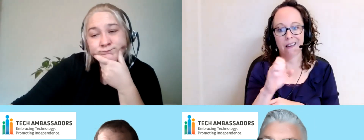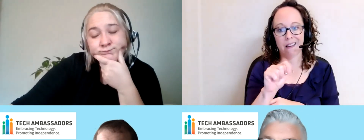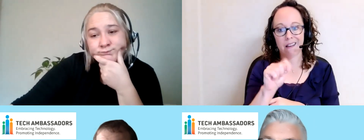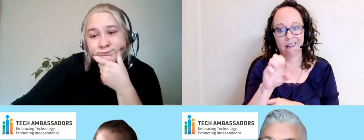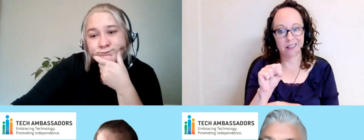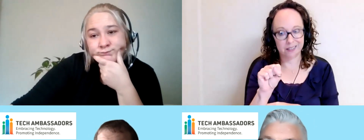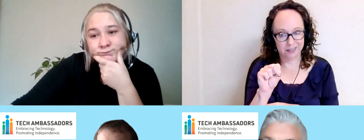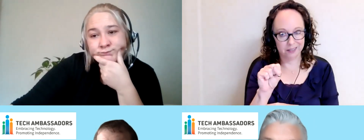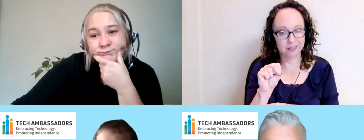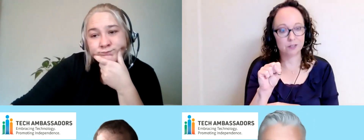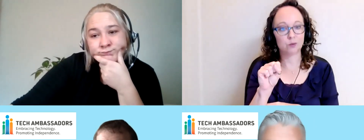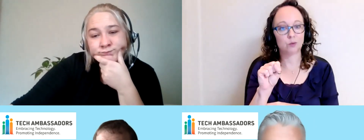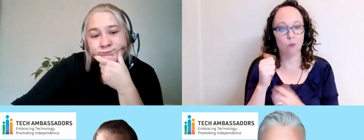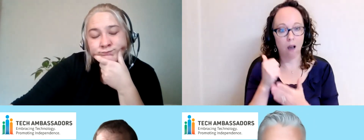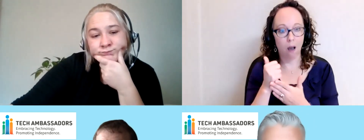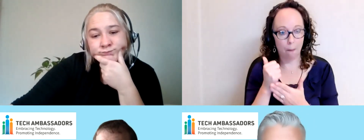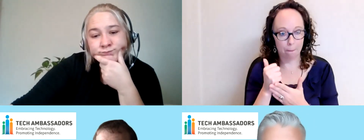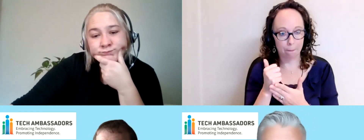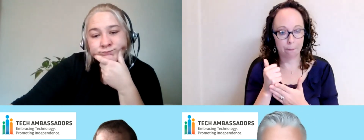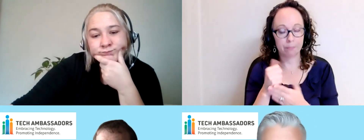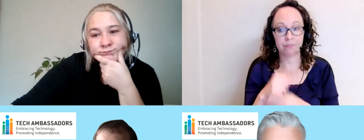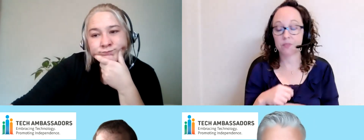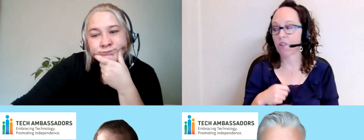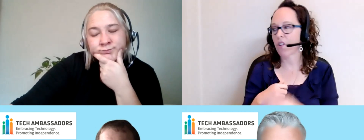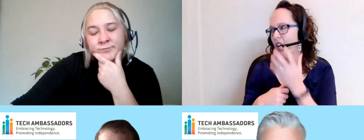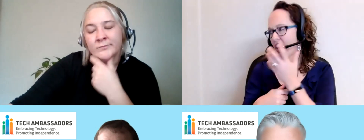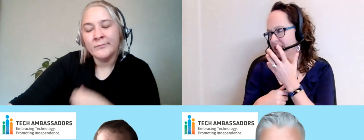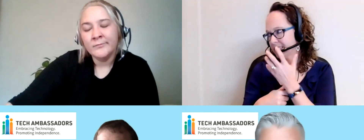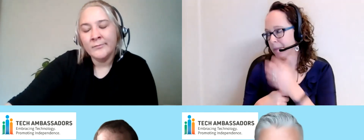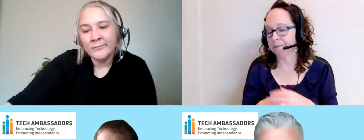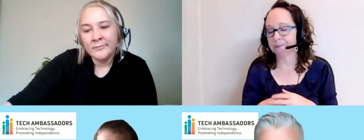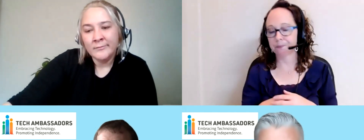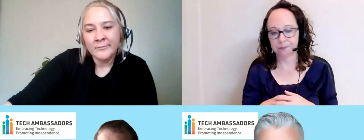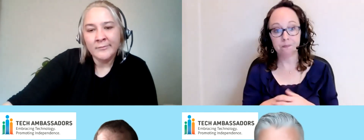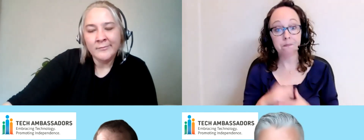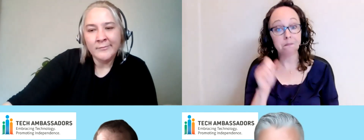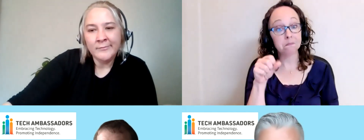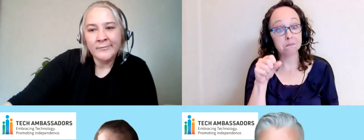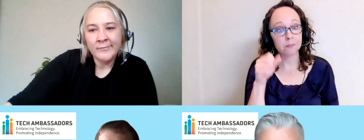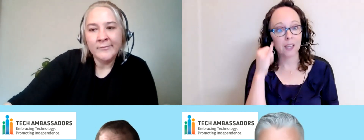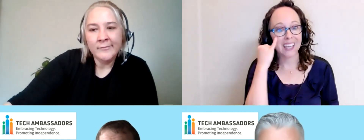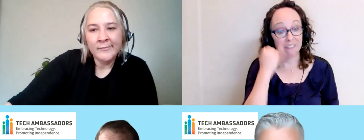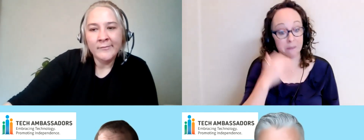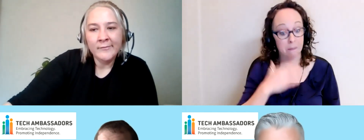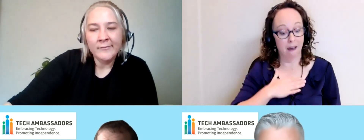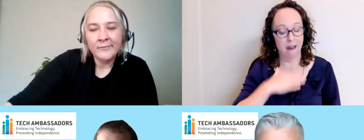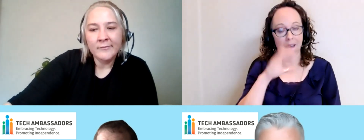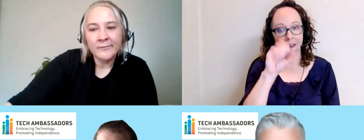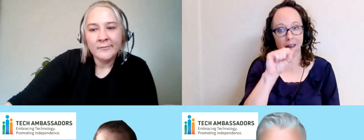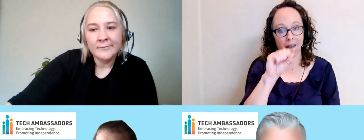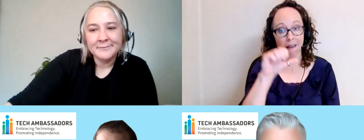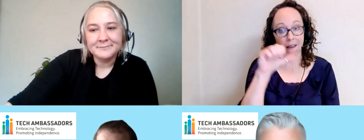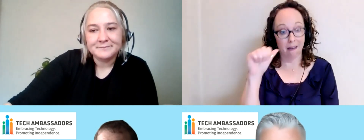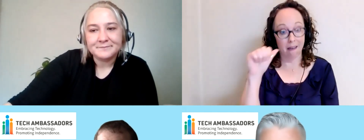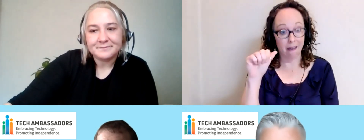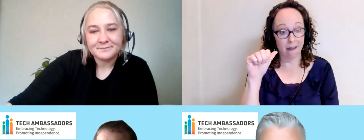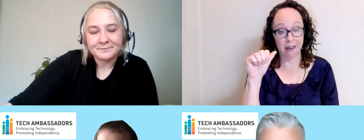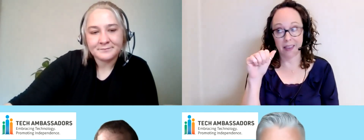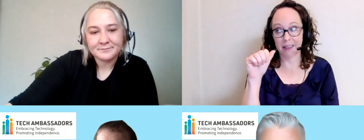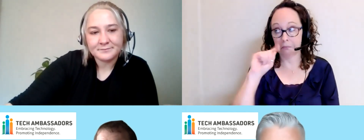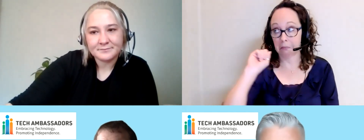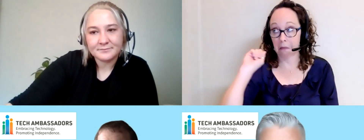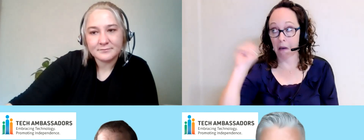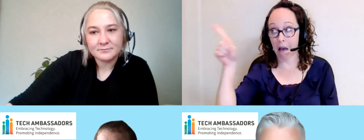if I like had my SSA check into it, I mean,